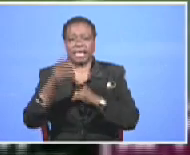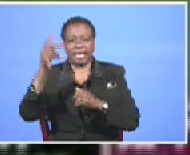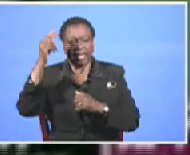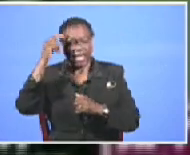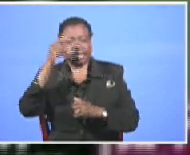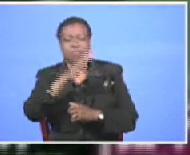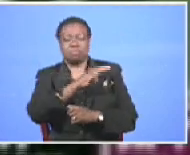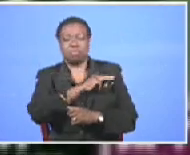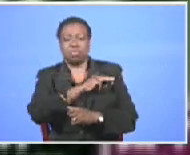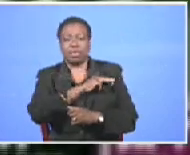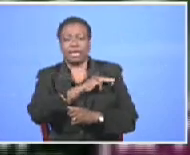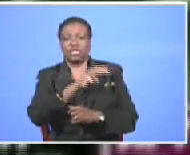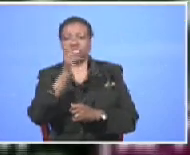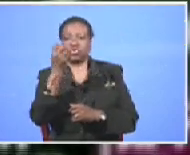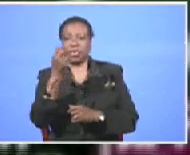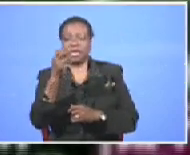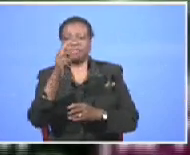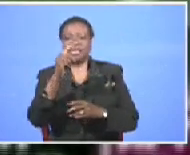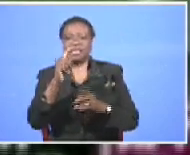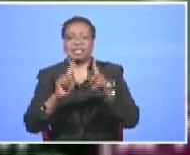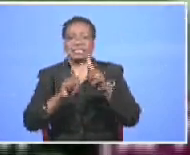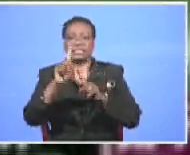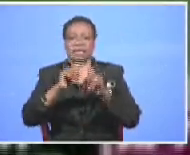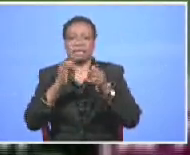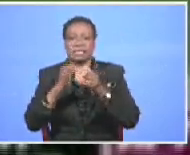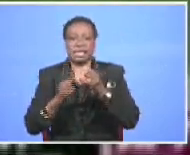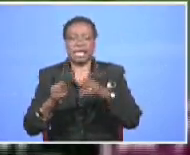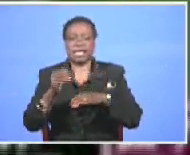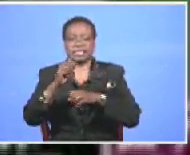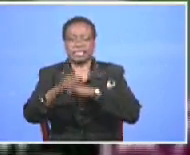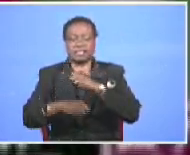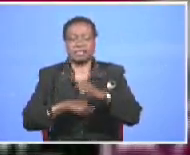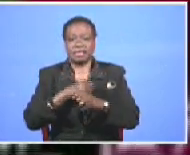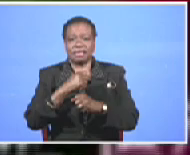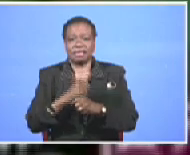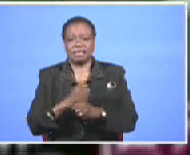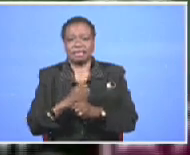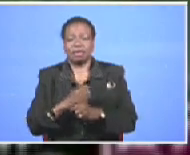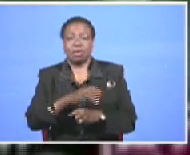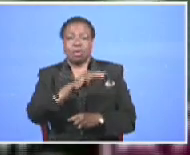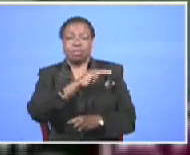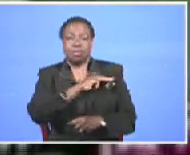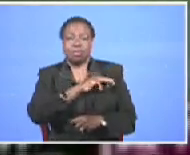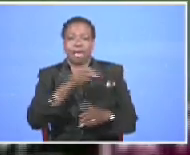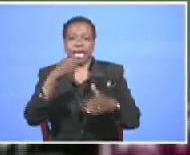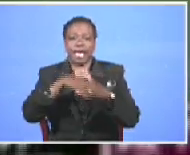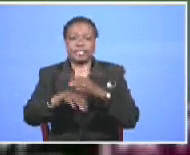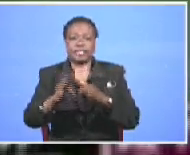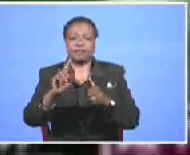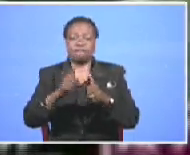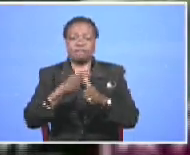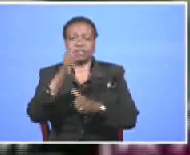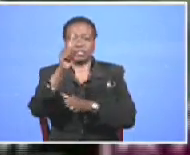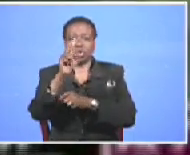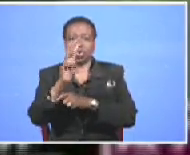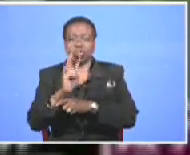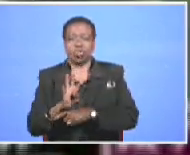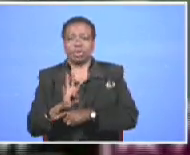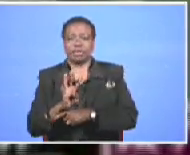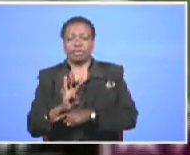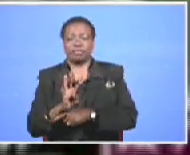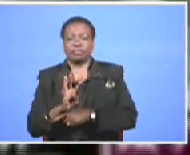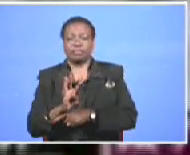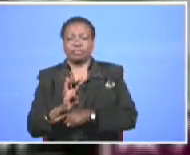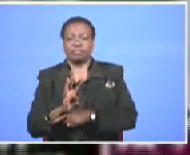12 starts last year after throwing only 26 passes in 2018. Moore entered in the first quarter and completed 11 of 25 throws